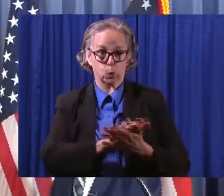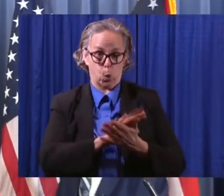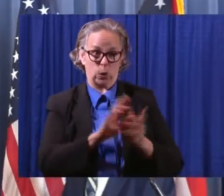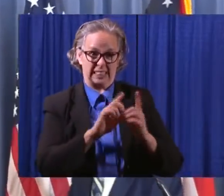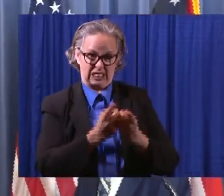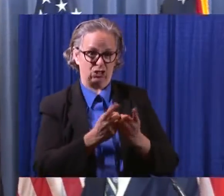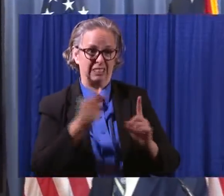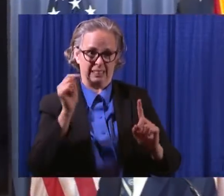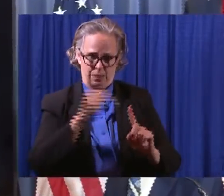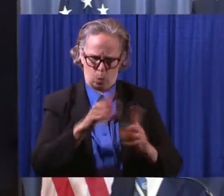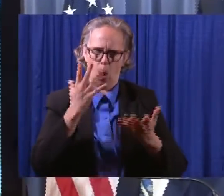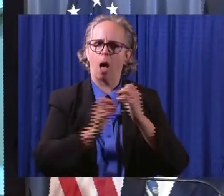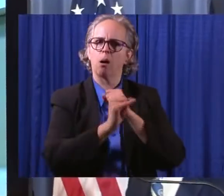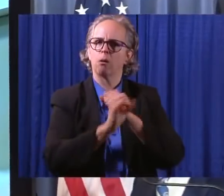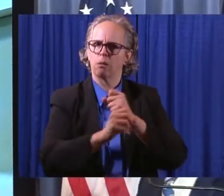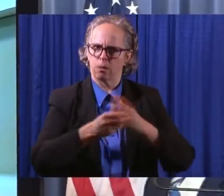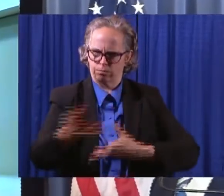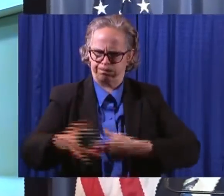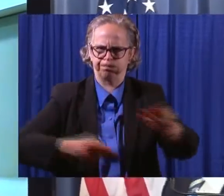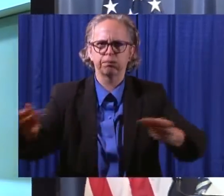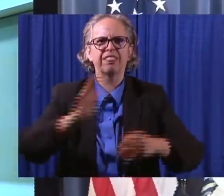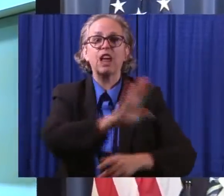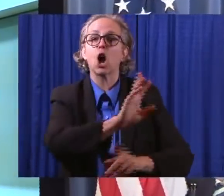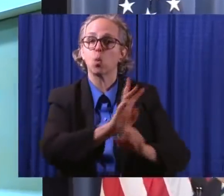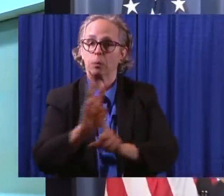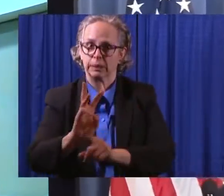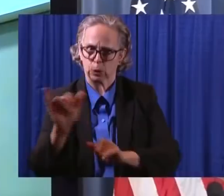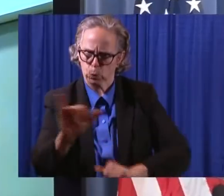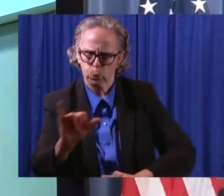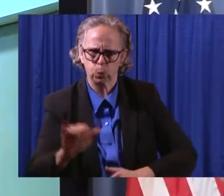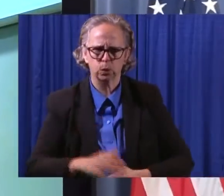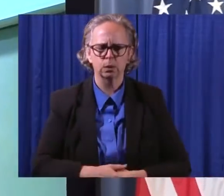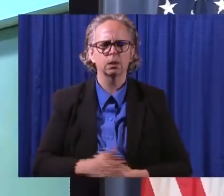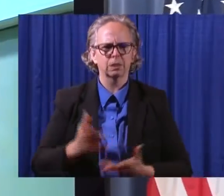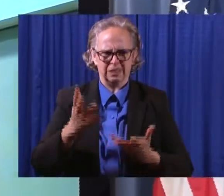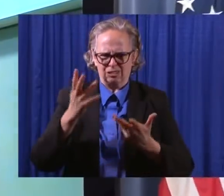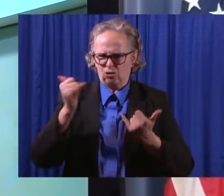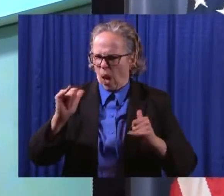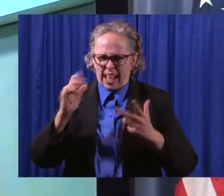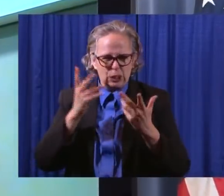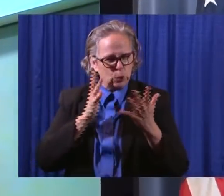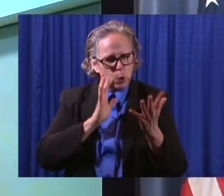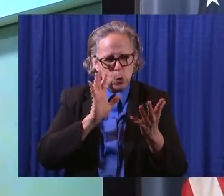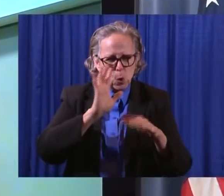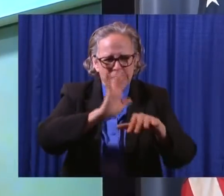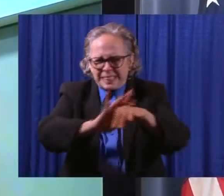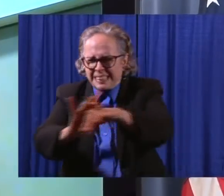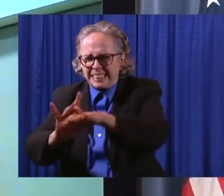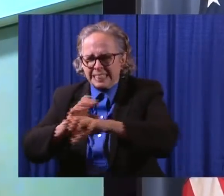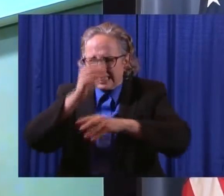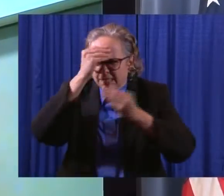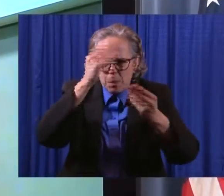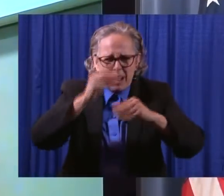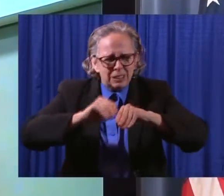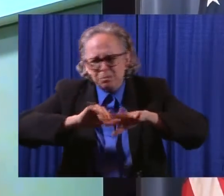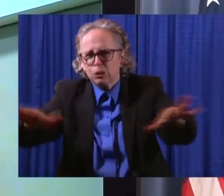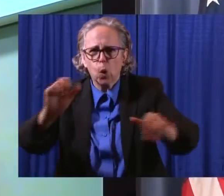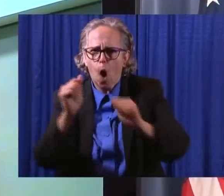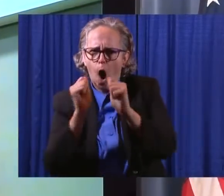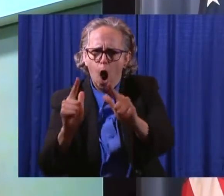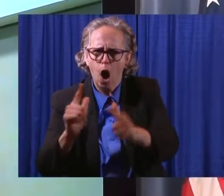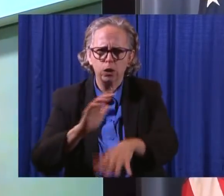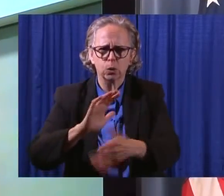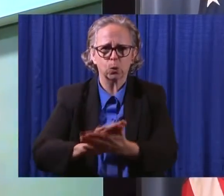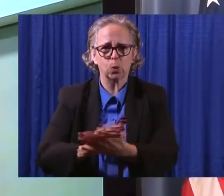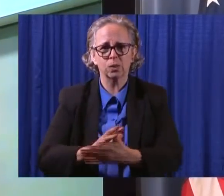advertising those on their website as well, and we're going to be in several area schools across the county. Great. Doctor, thank you very, very much. Thanks for